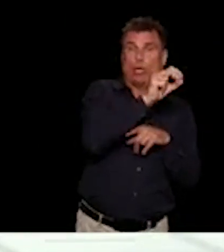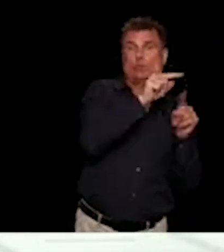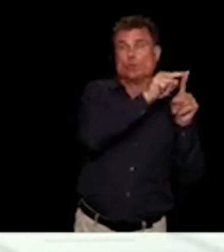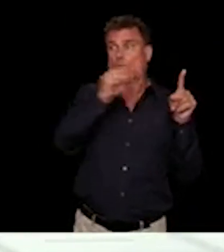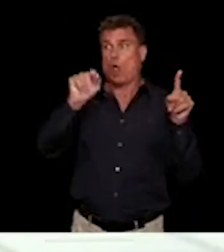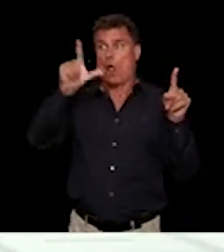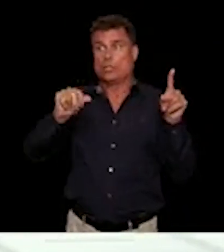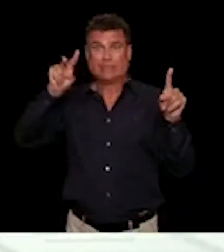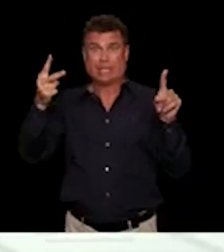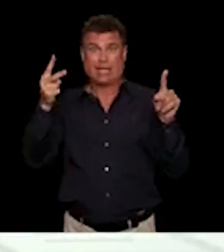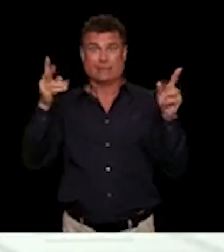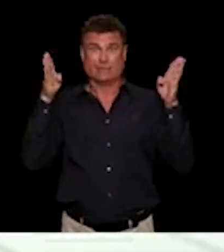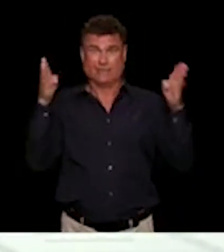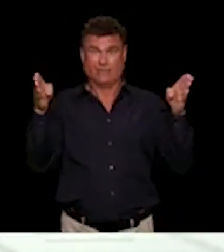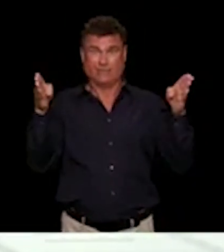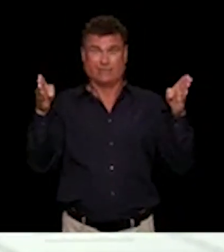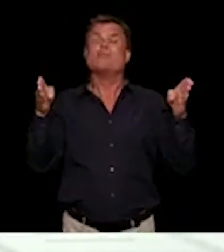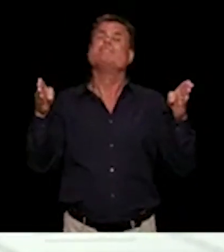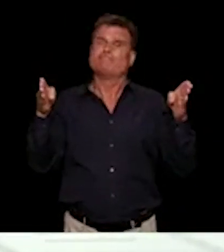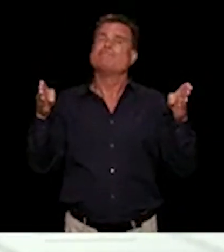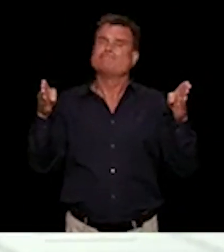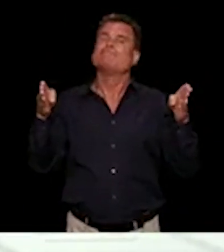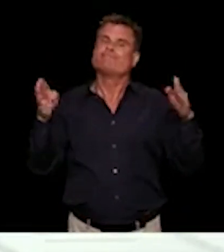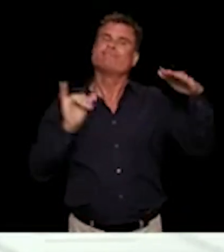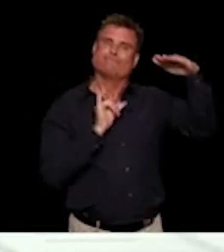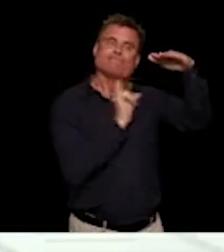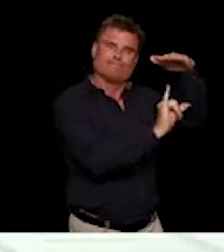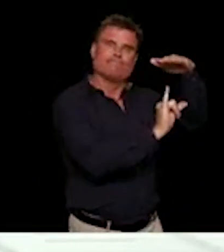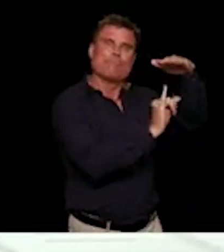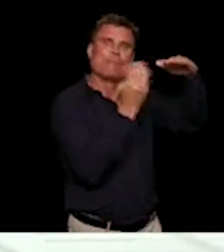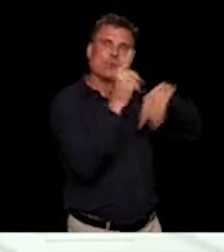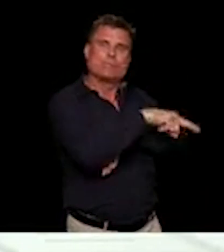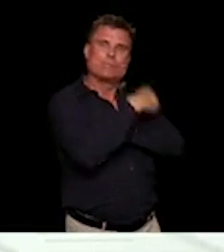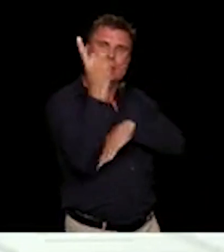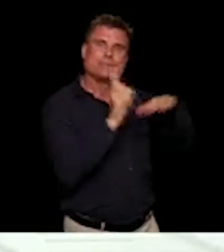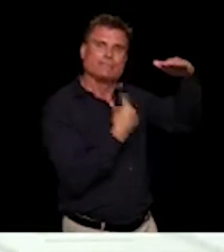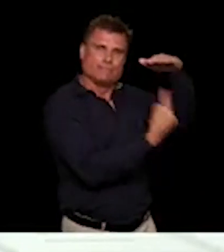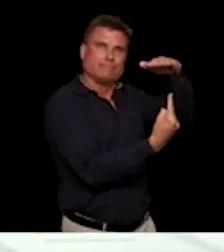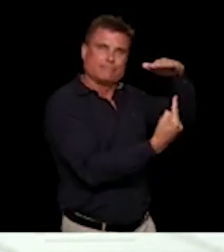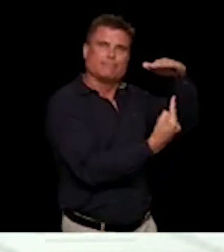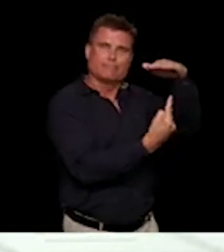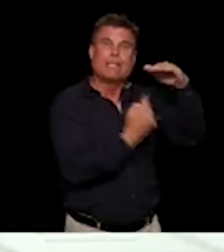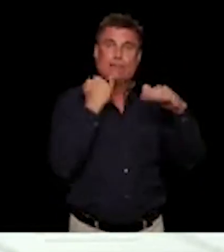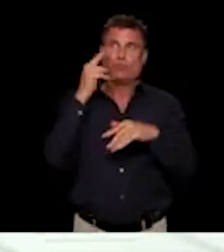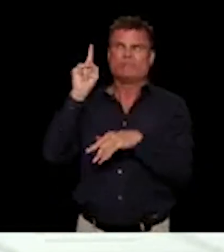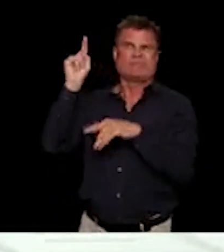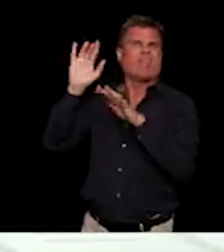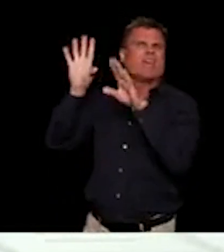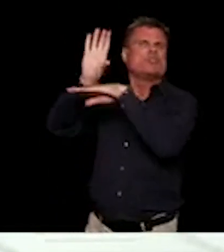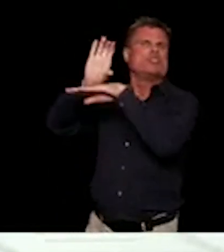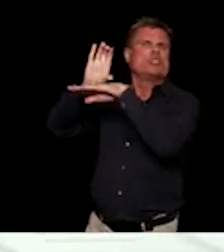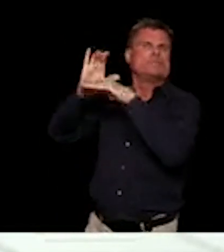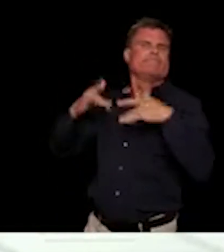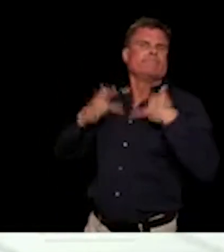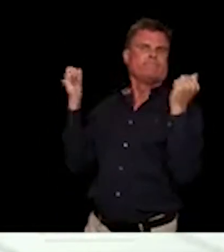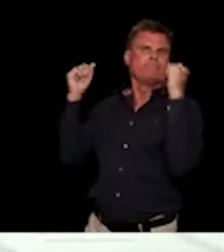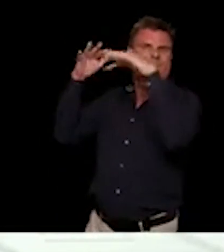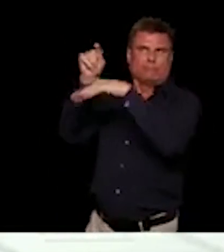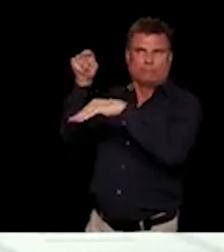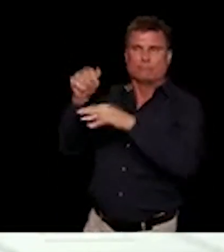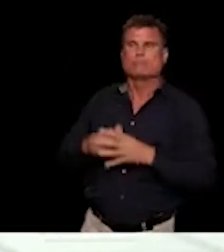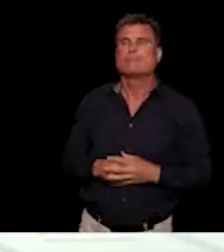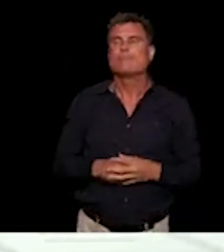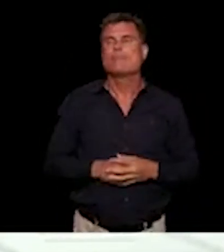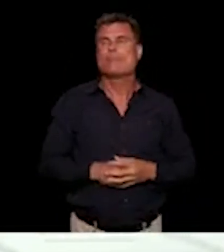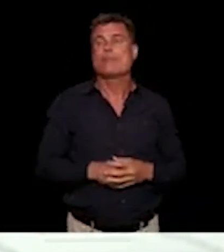in a place where there is a public exposure of COVID-19 reported. So what do all these numbers mean for British Columbia